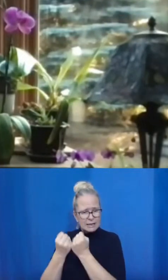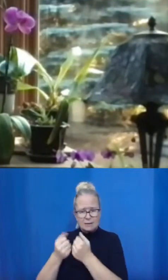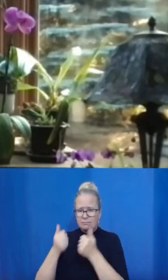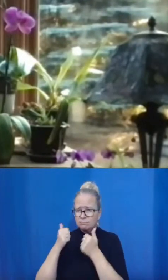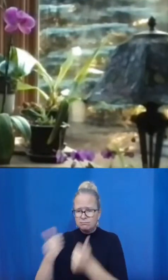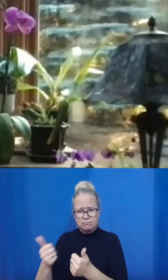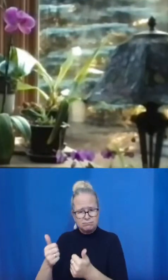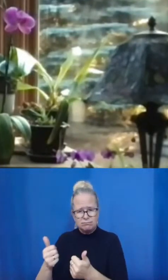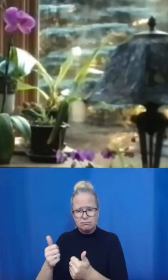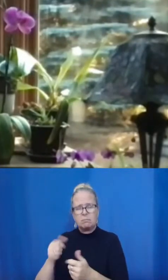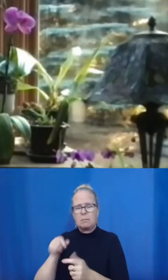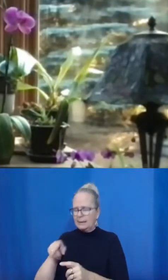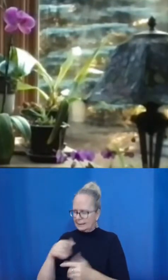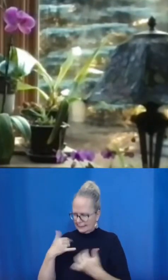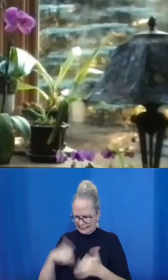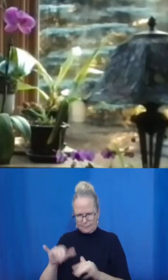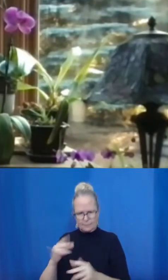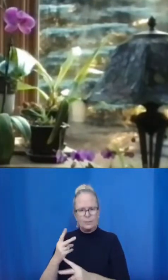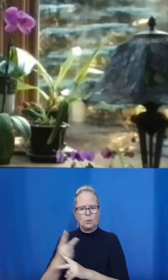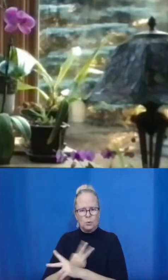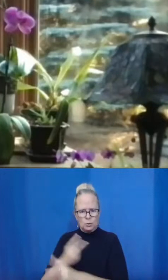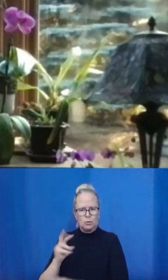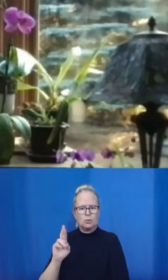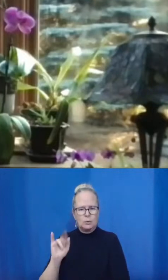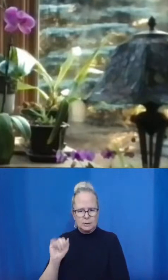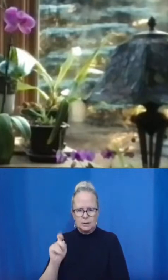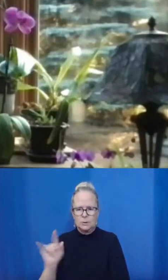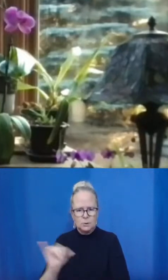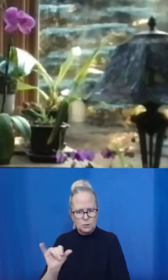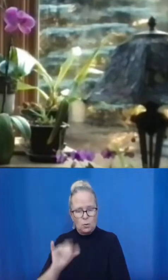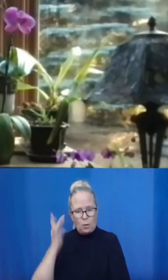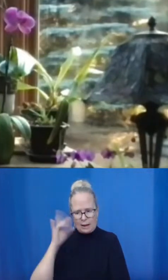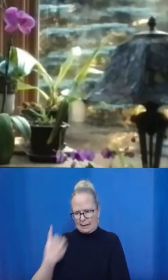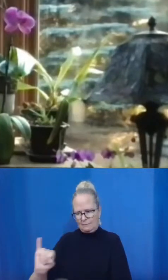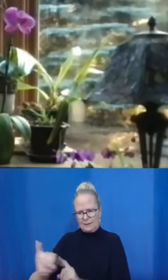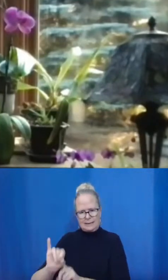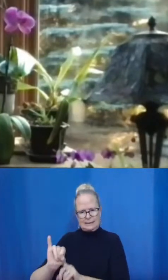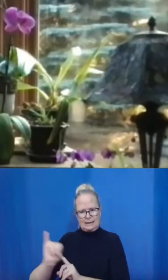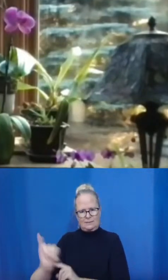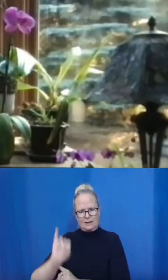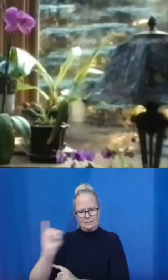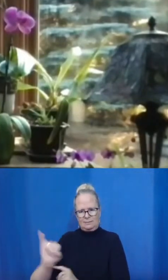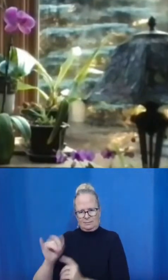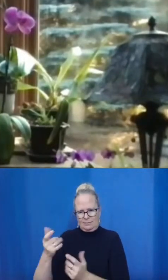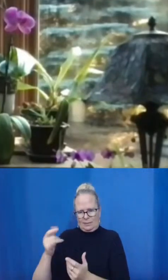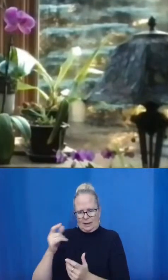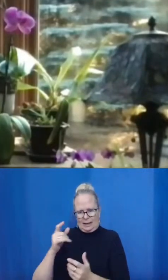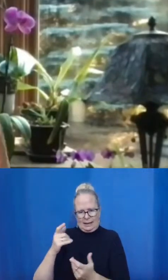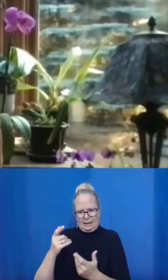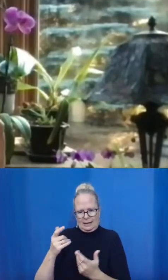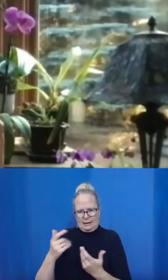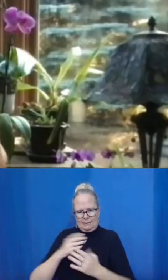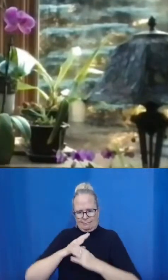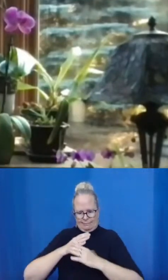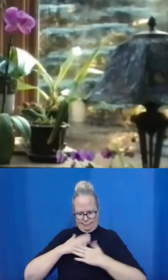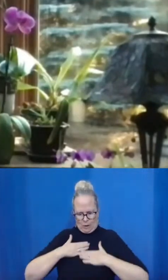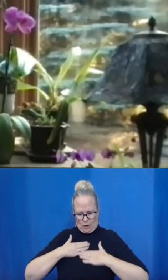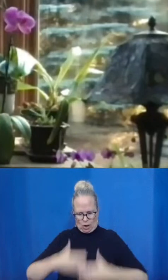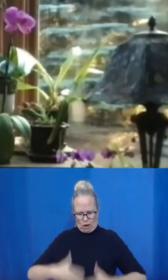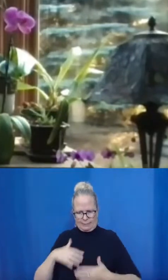their immunosuppressive drugs. I would just have to say as well, given the events of the past few